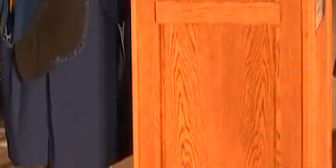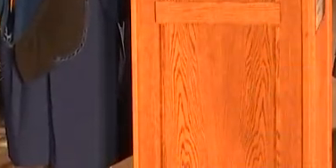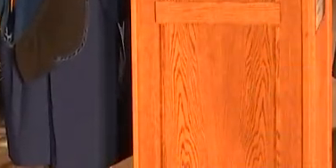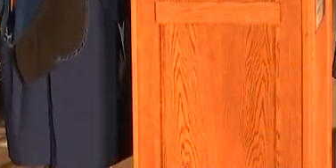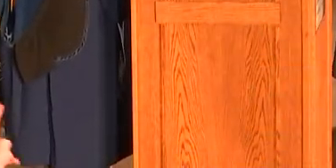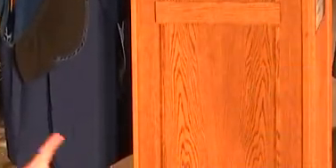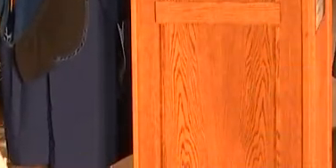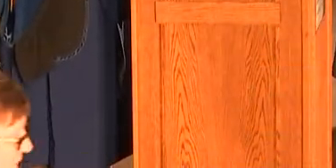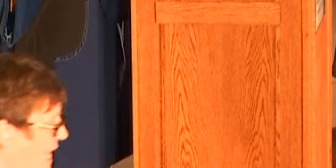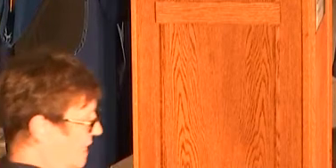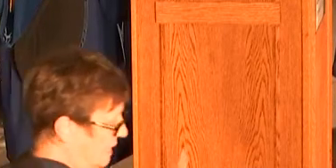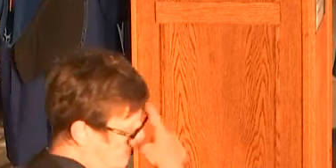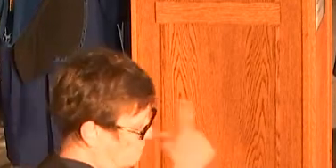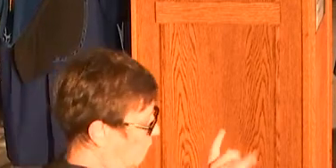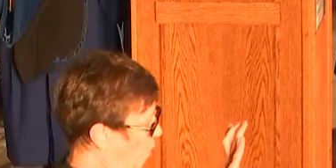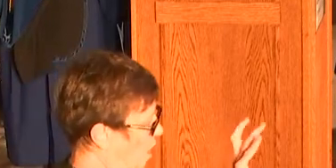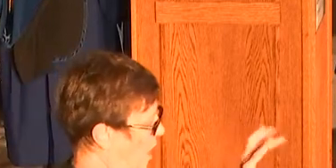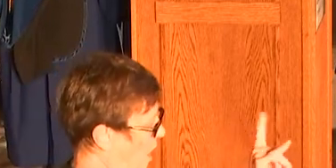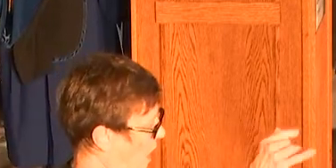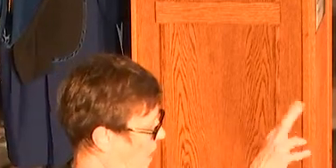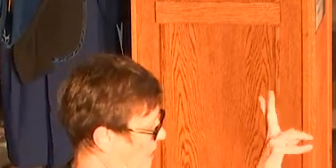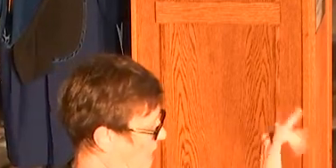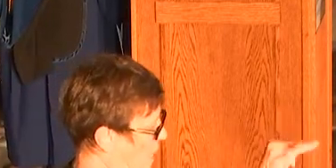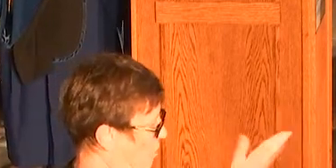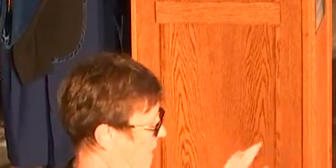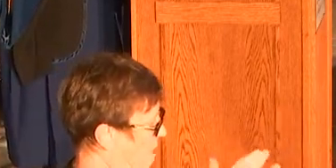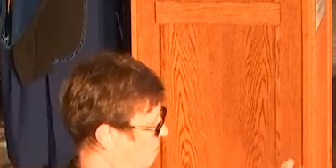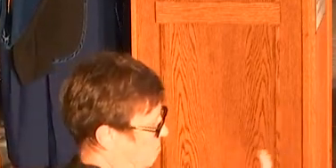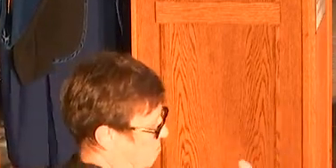Olivia Marie Baldo.